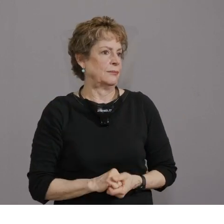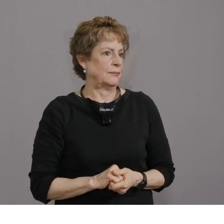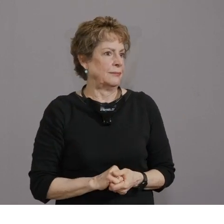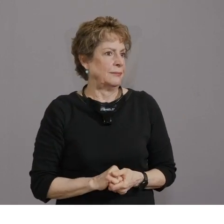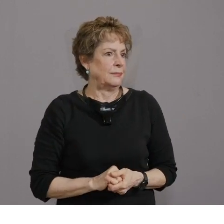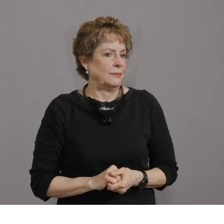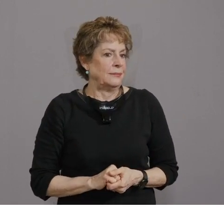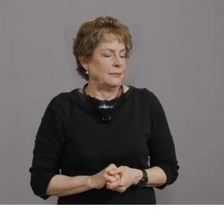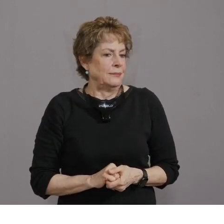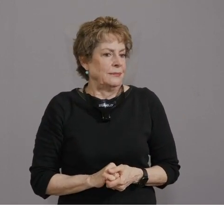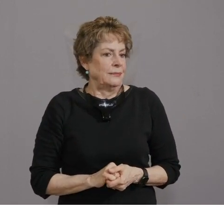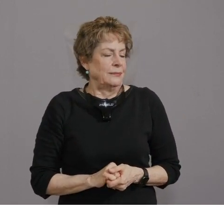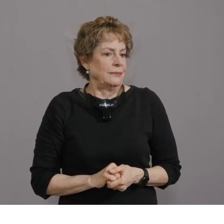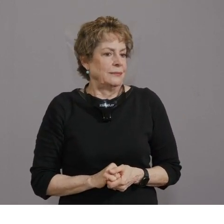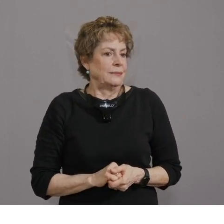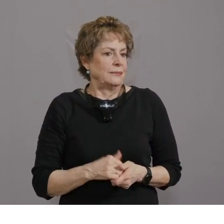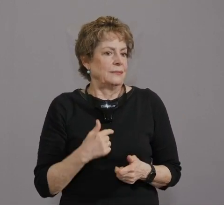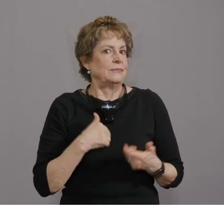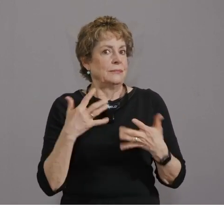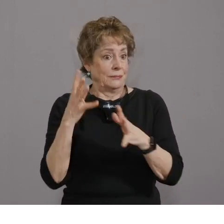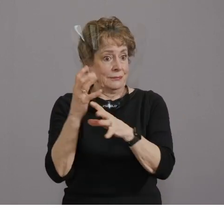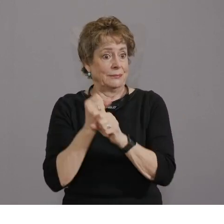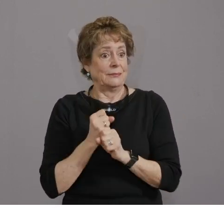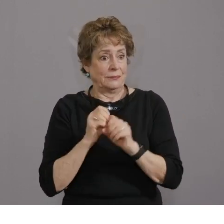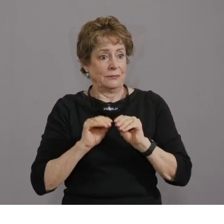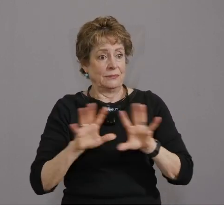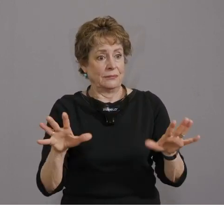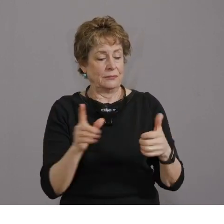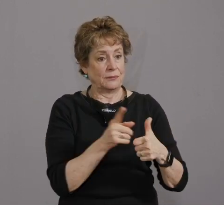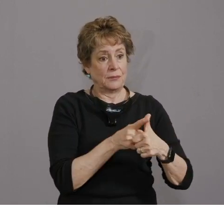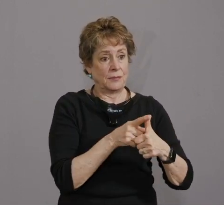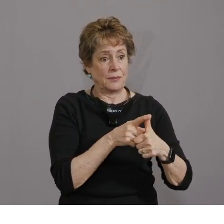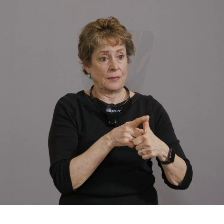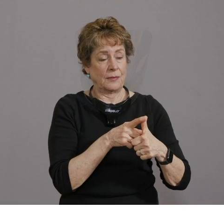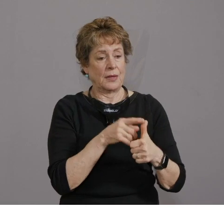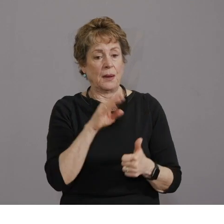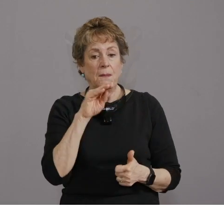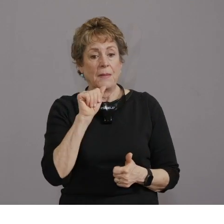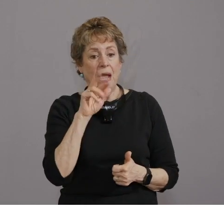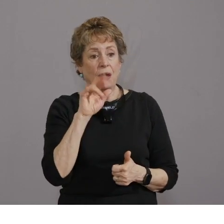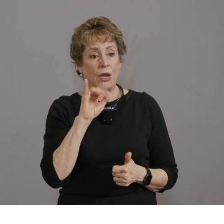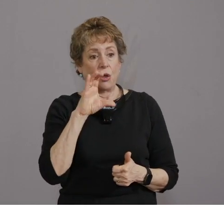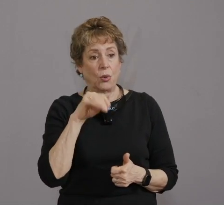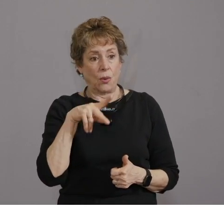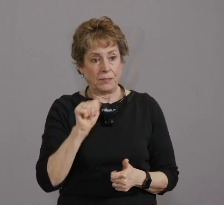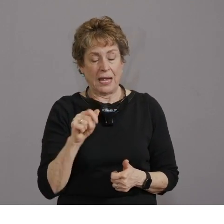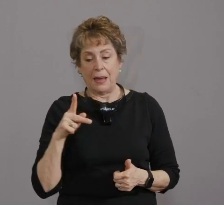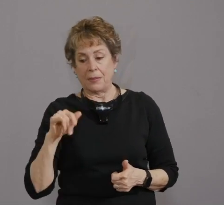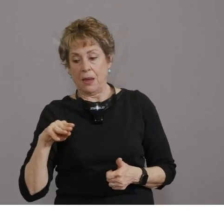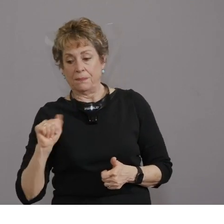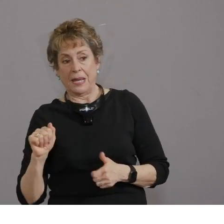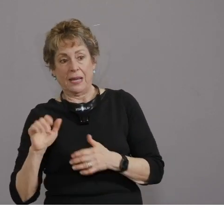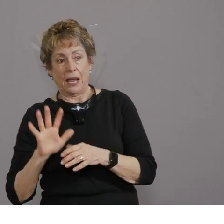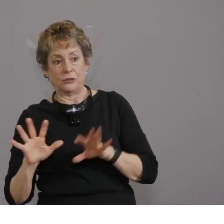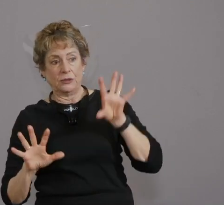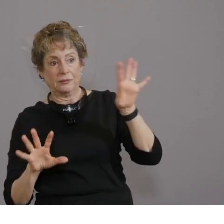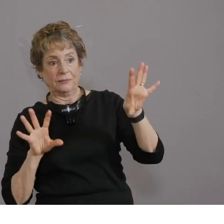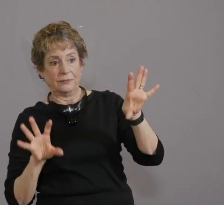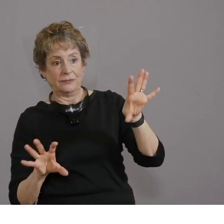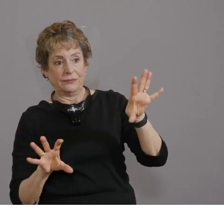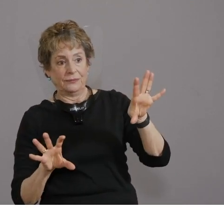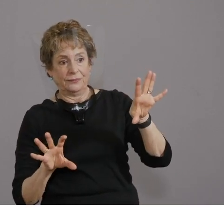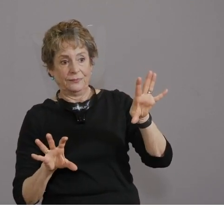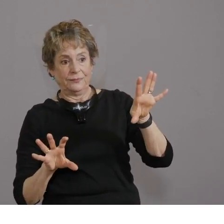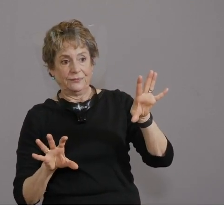Maricopa and Pima counties. All 15 counties received Moderna doses. And so we continue to reserve,